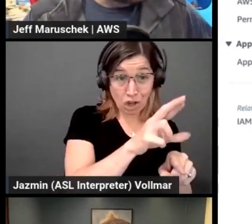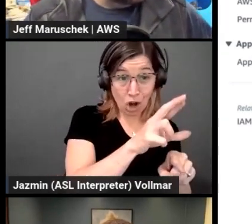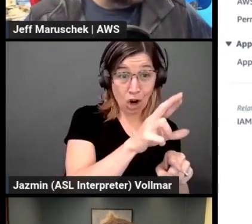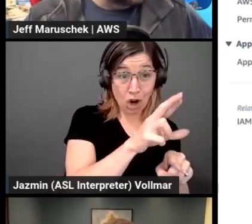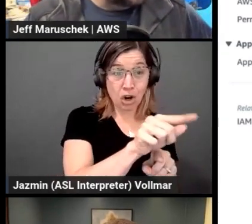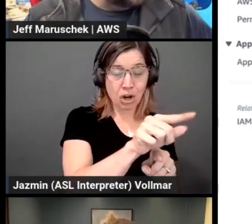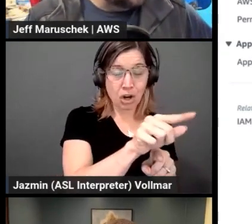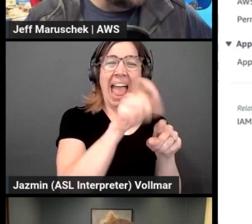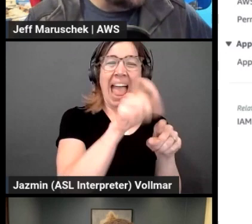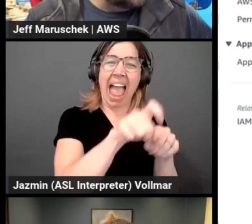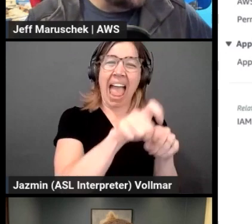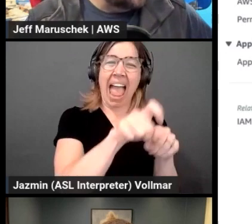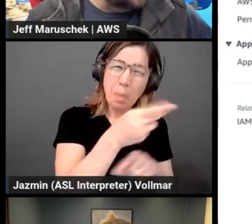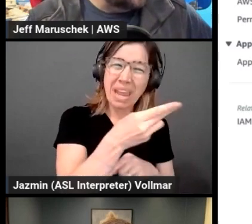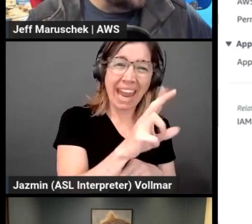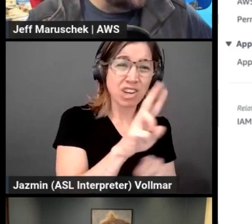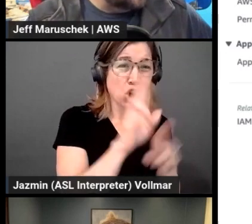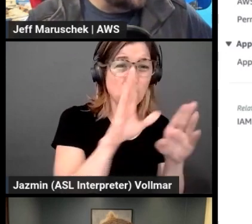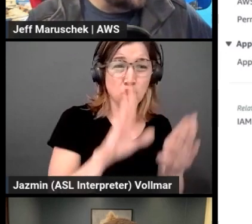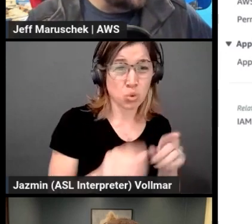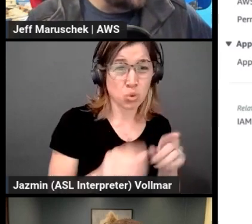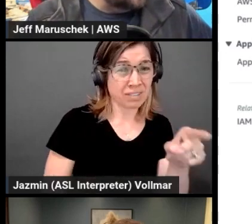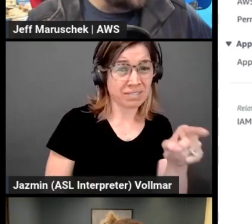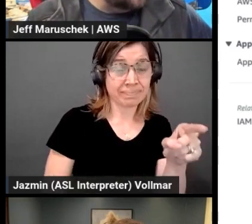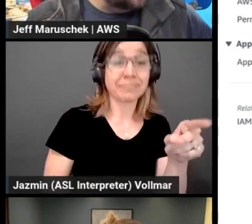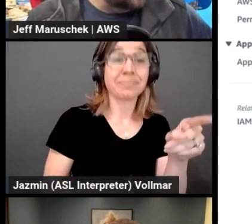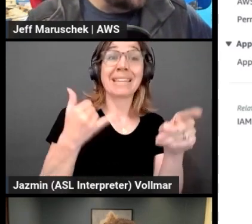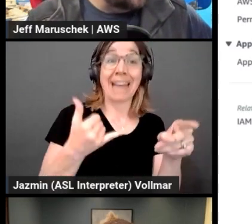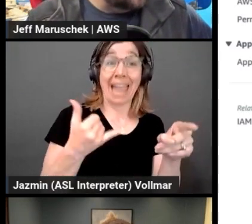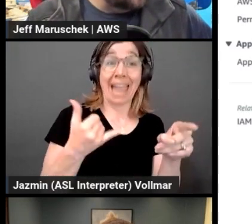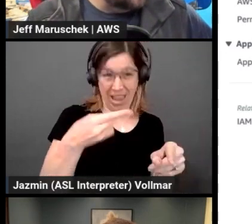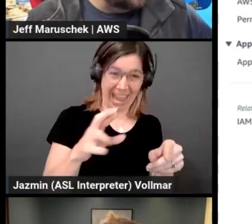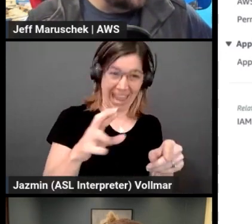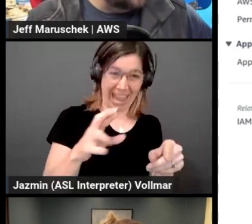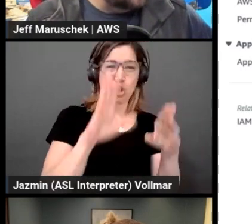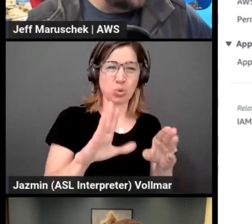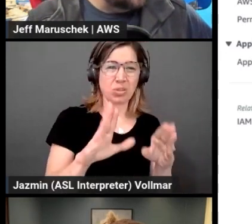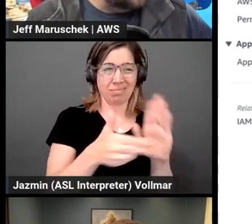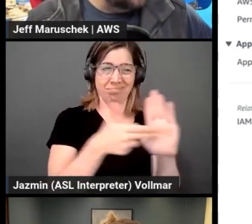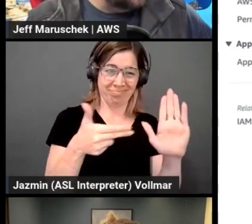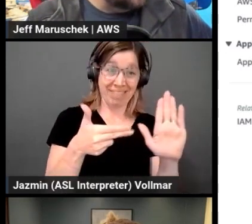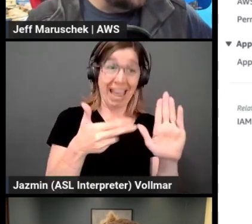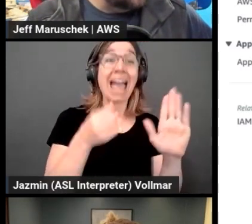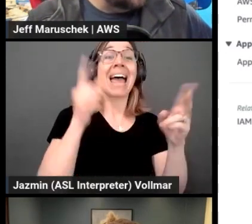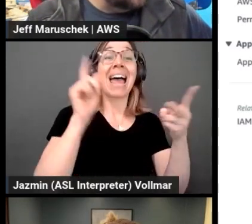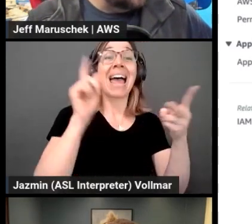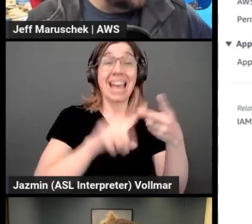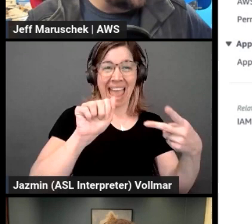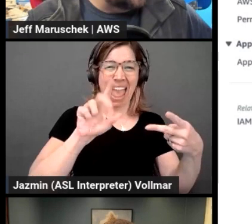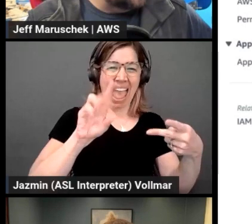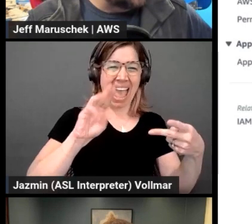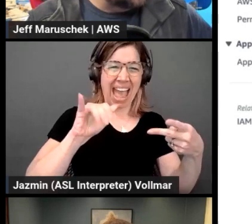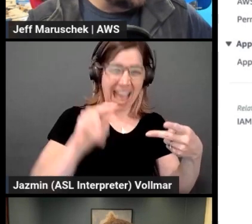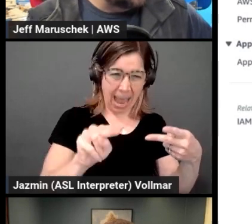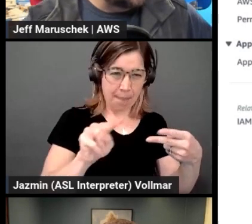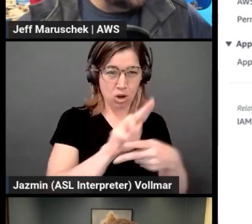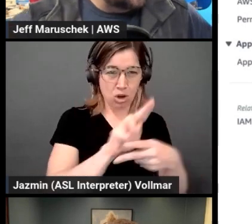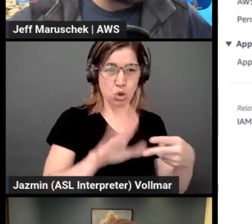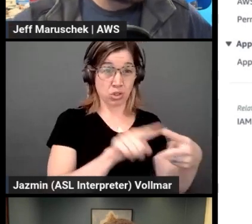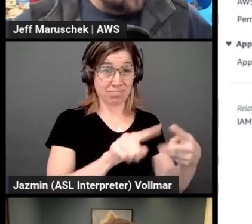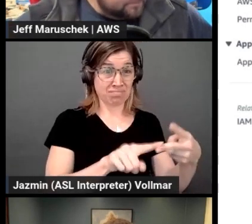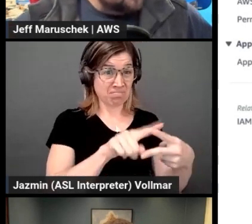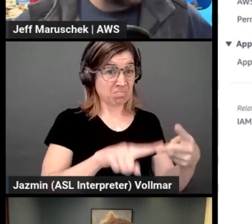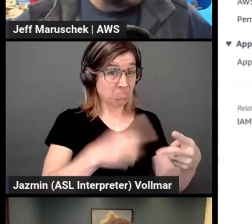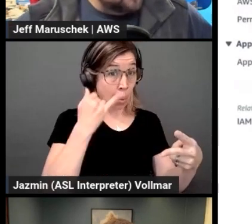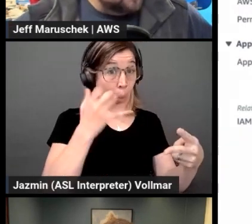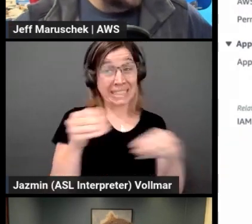an HR user. Right now, I have an HR user as HR user and an admin user. If you want to get access to a sales application,